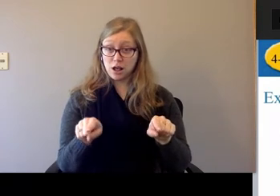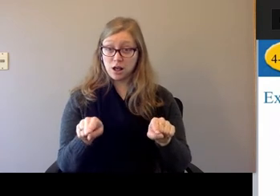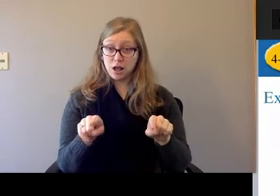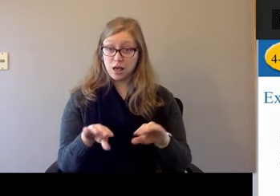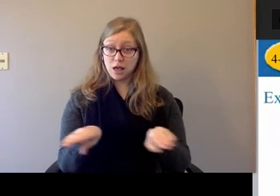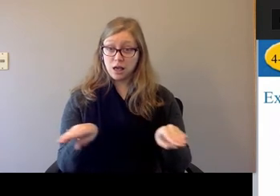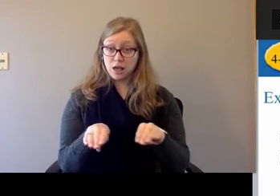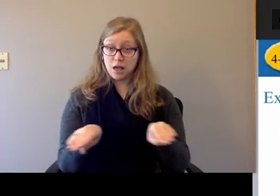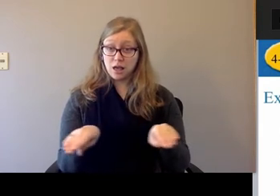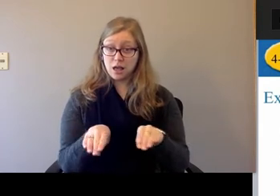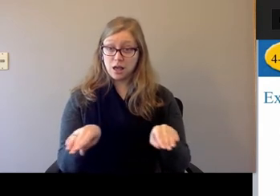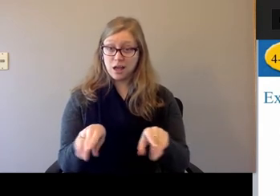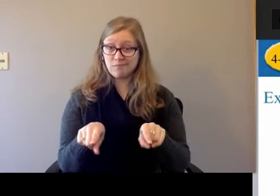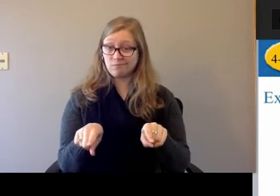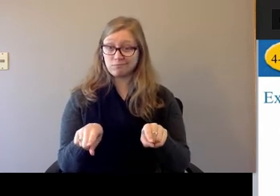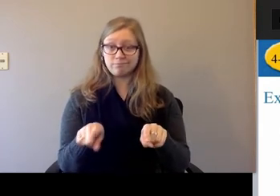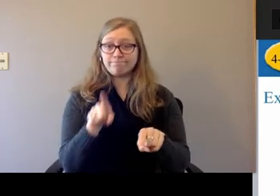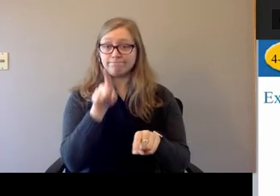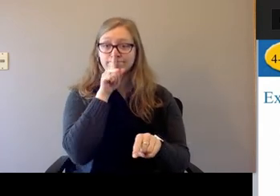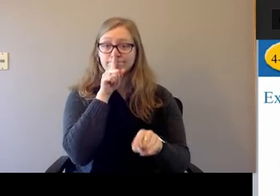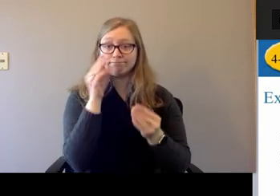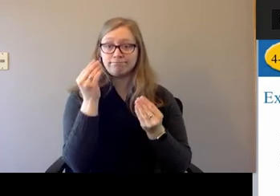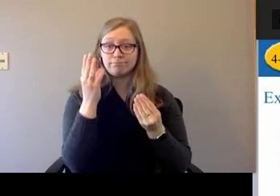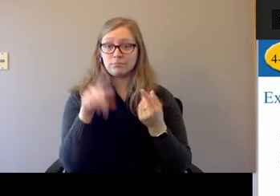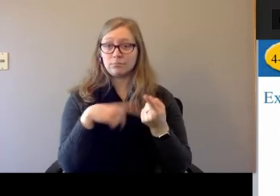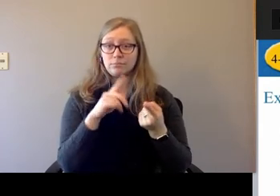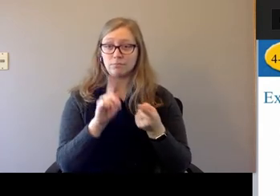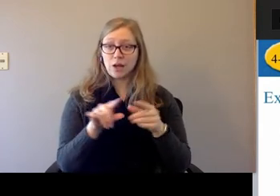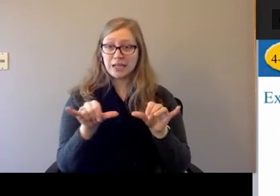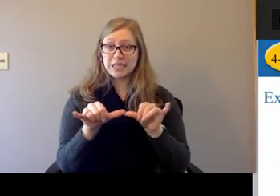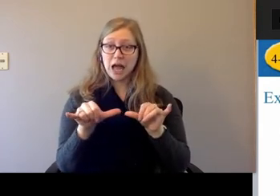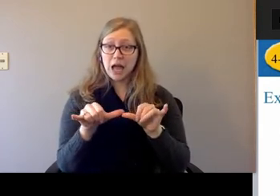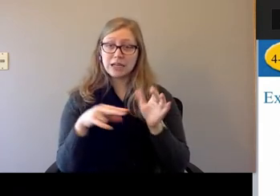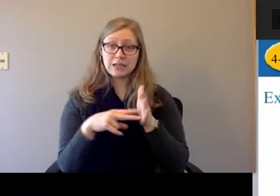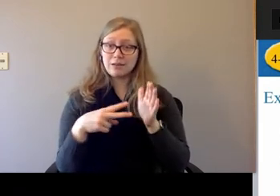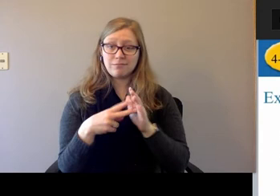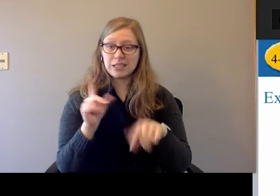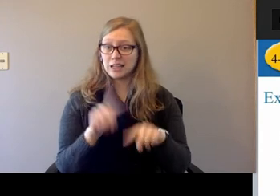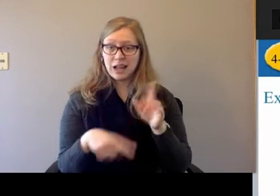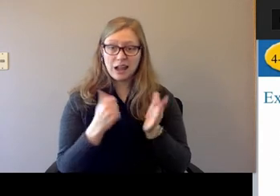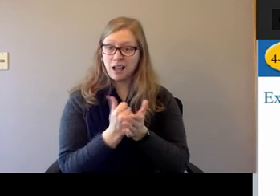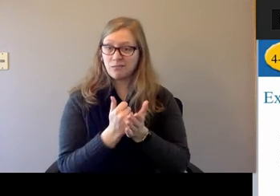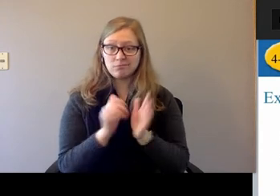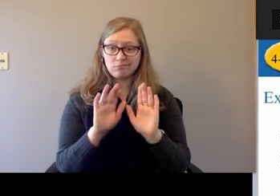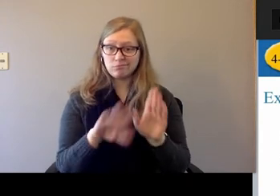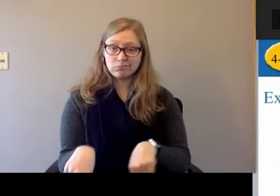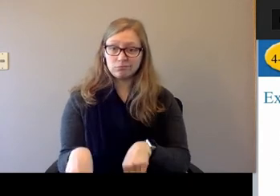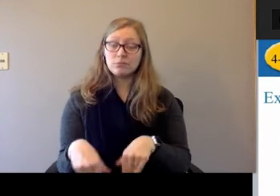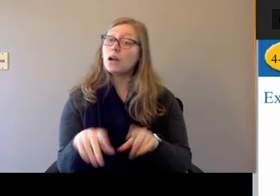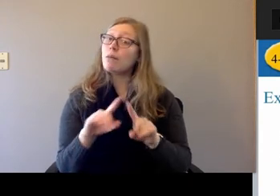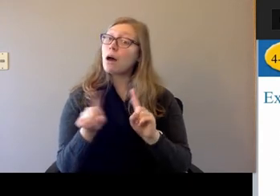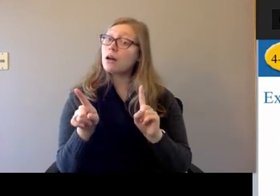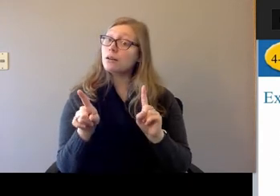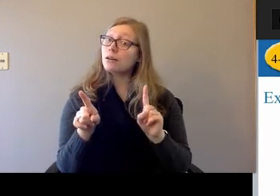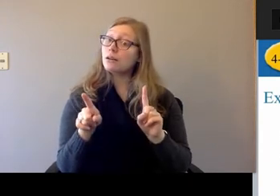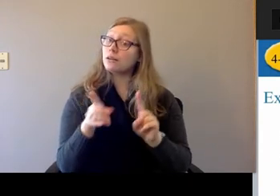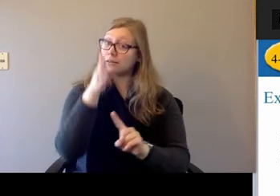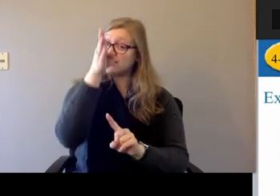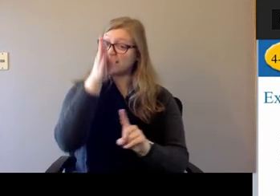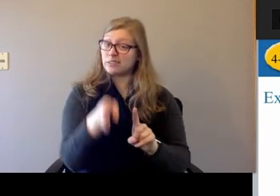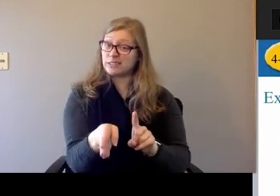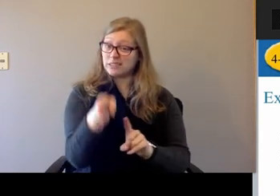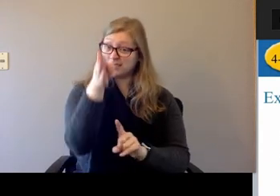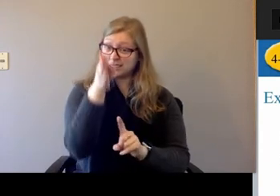here, I don't have any information about their size. So that's not going to help me. However, this side